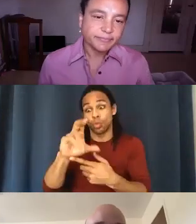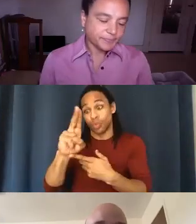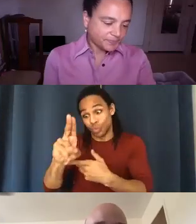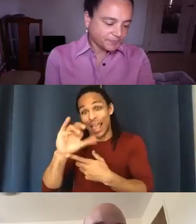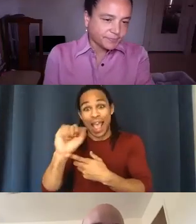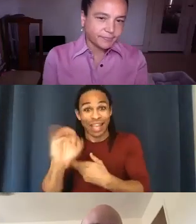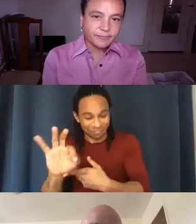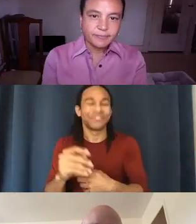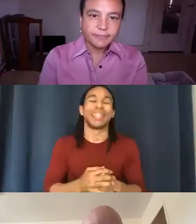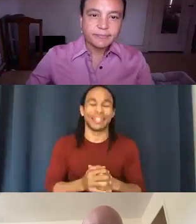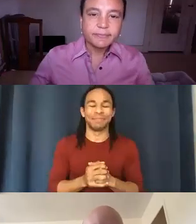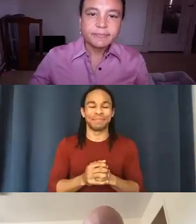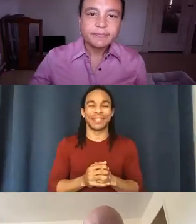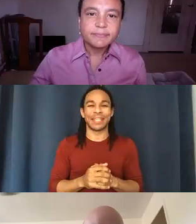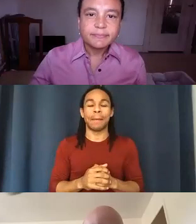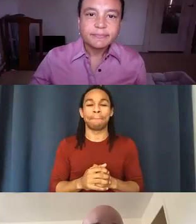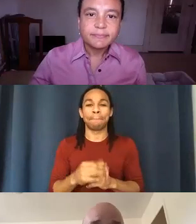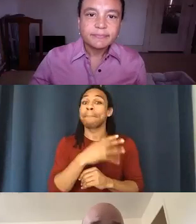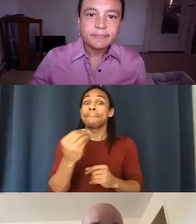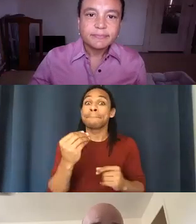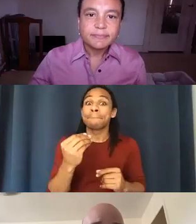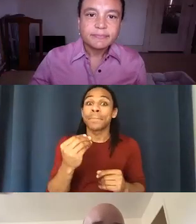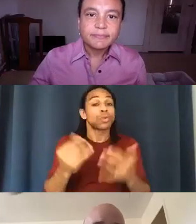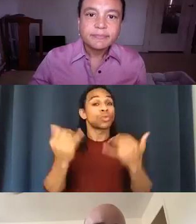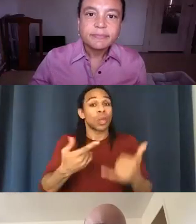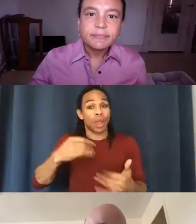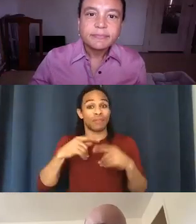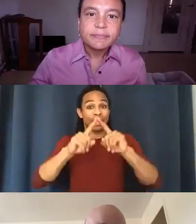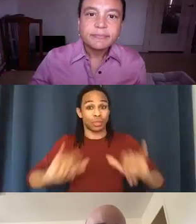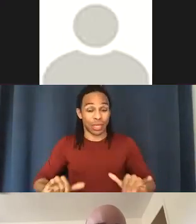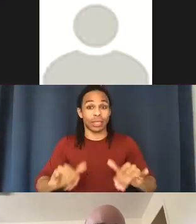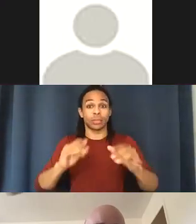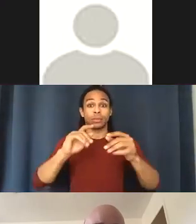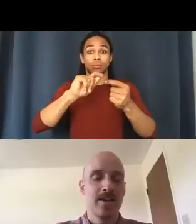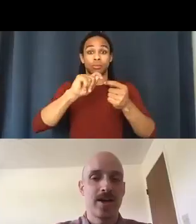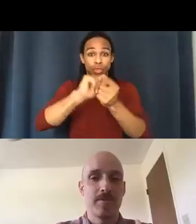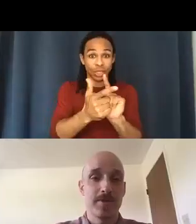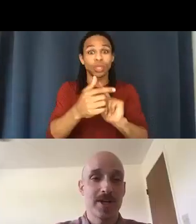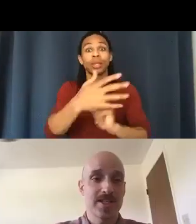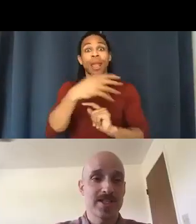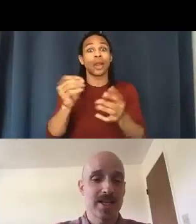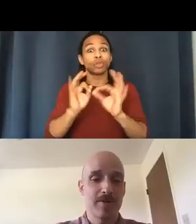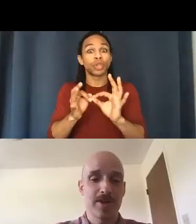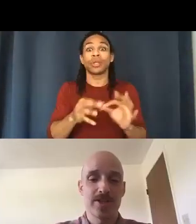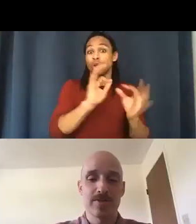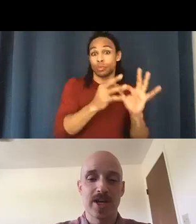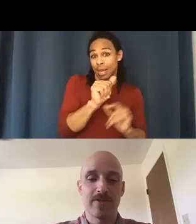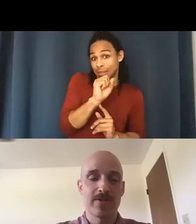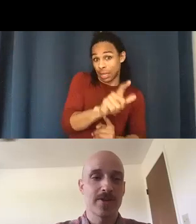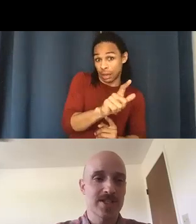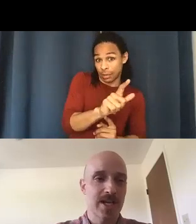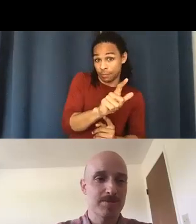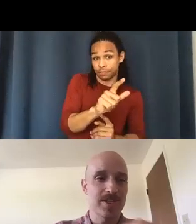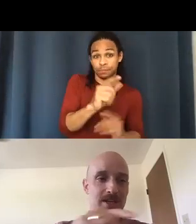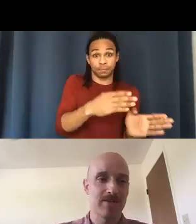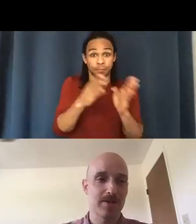So today we have simultaneous translation and interpretation in American Sign Language. We have